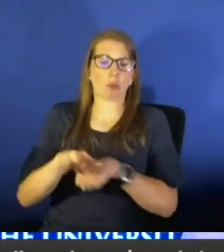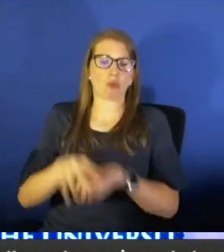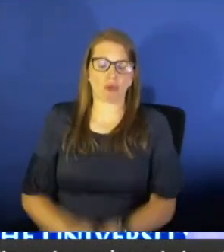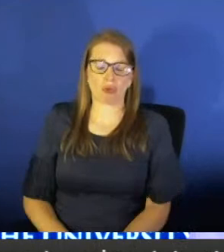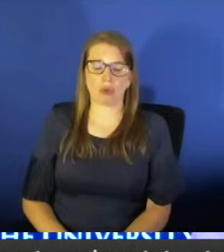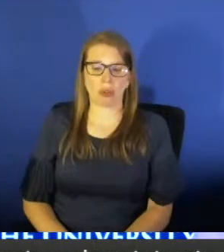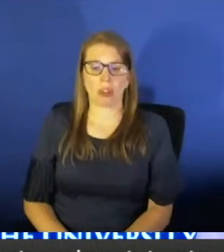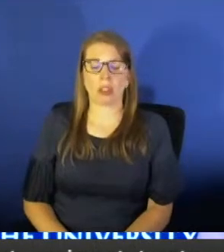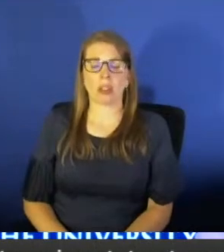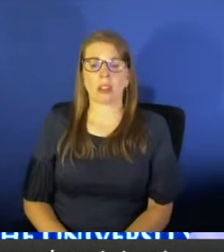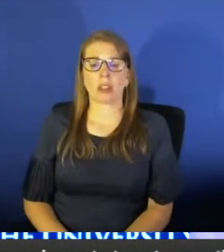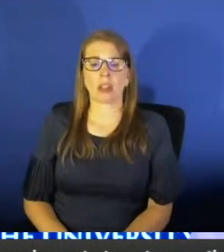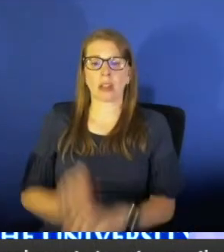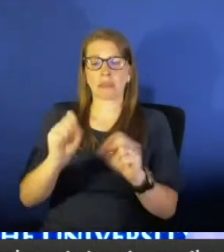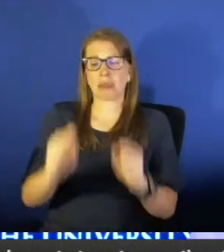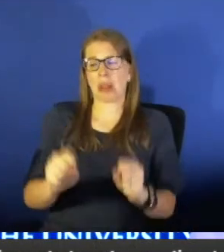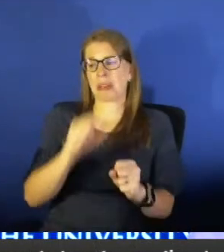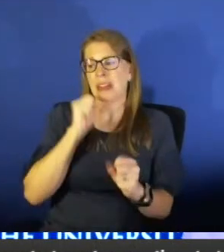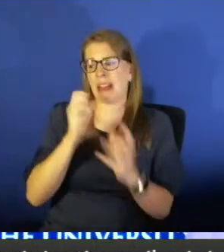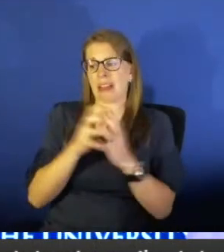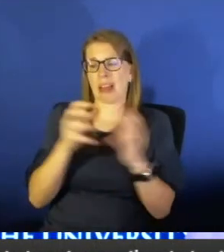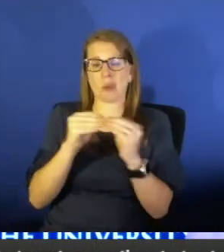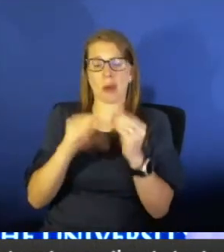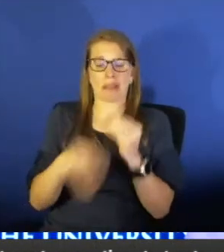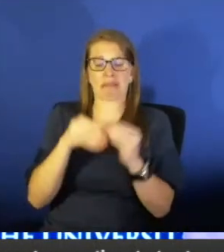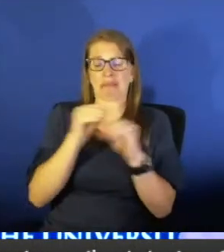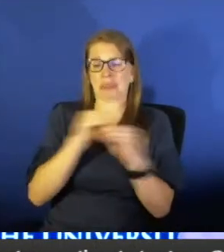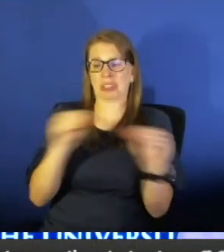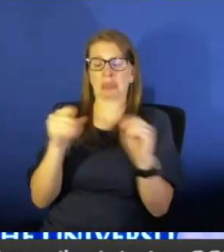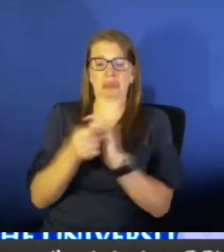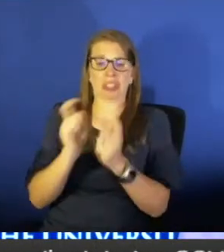Probably not much more to say other than there's really been no update